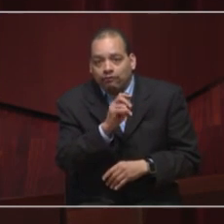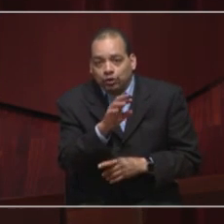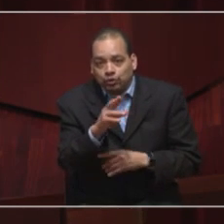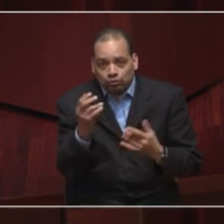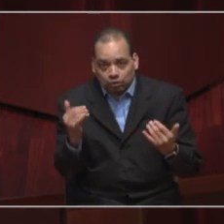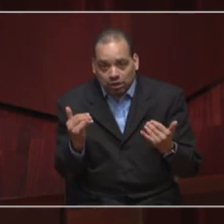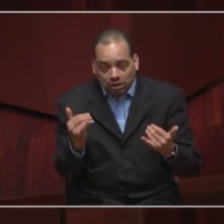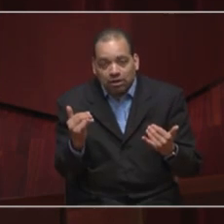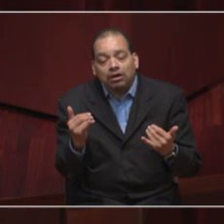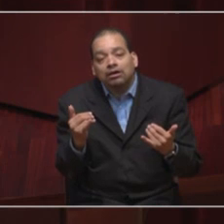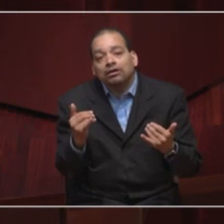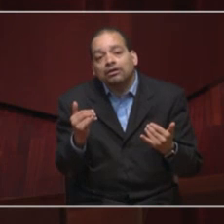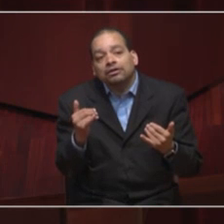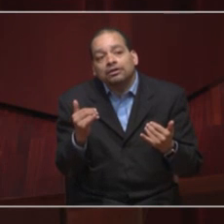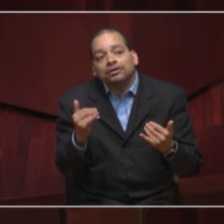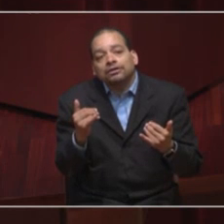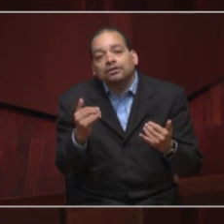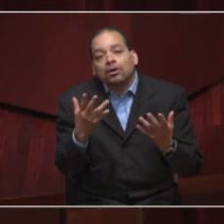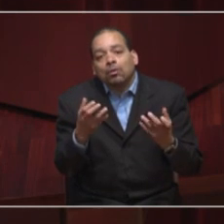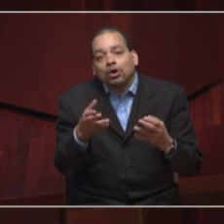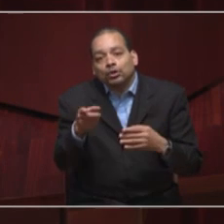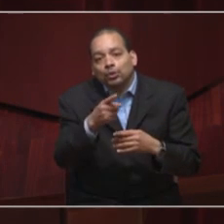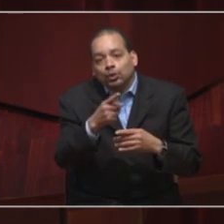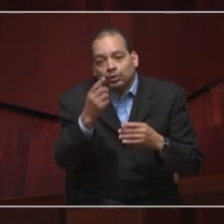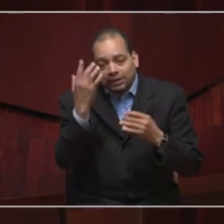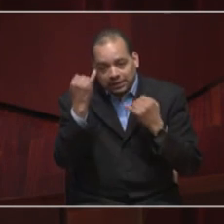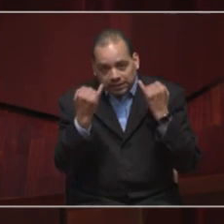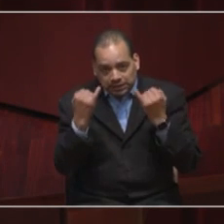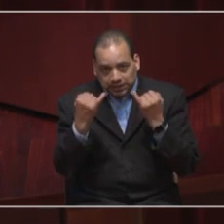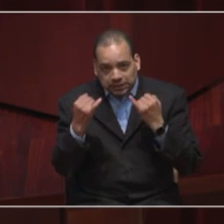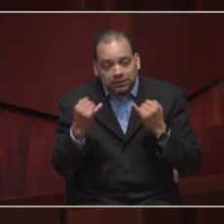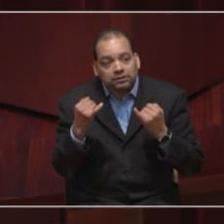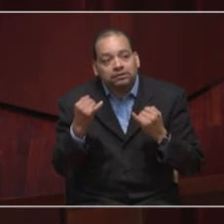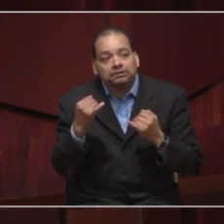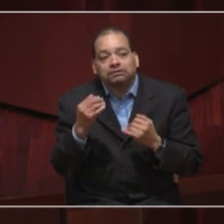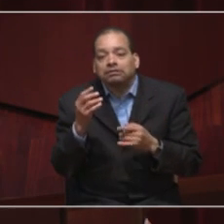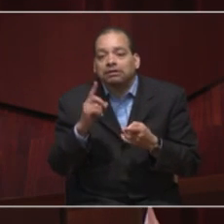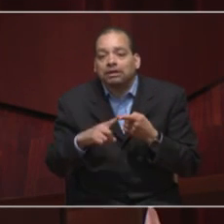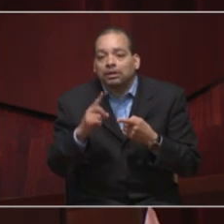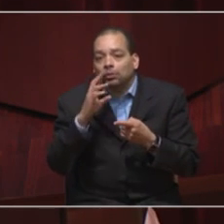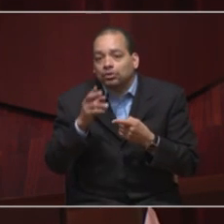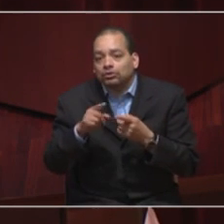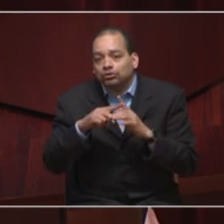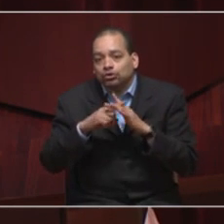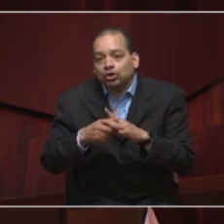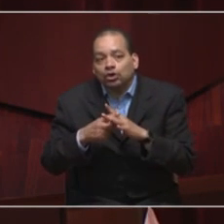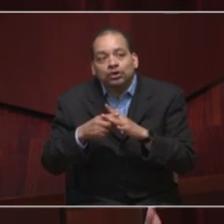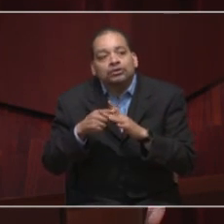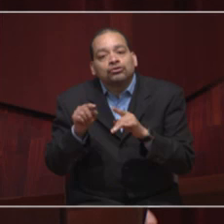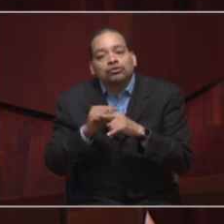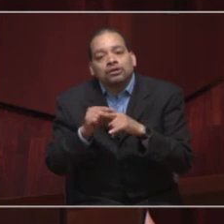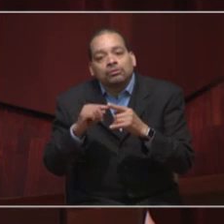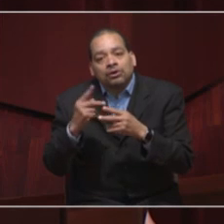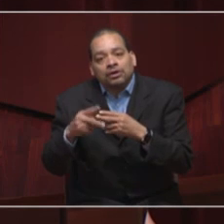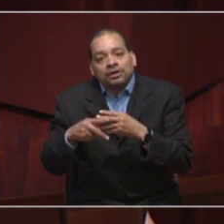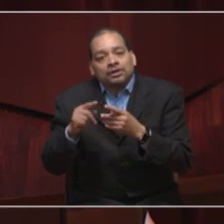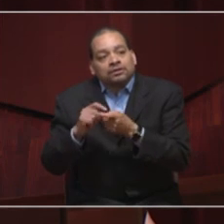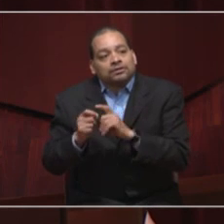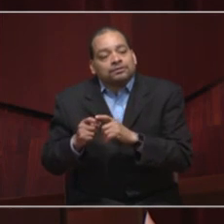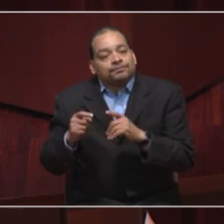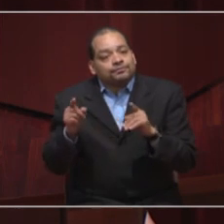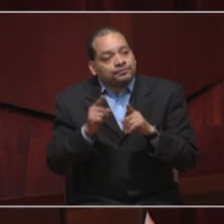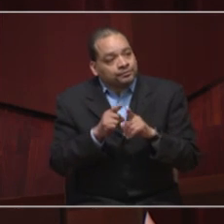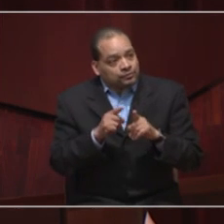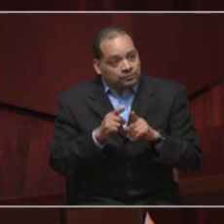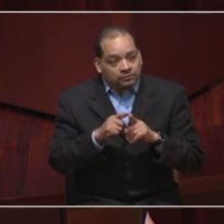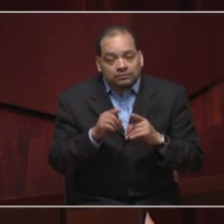as they start working on curriculum changes to the training program. So please attend that today, and also the meet and greets